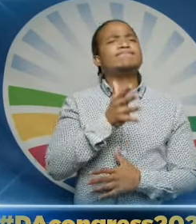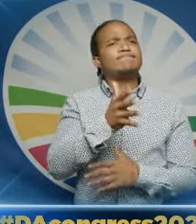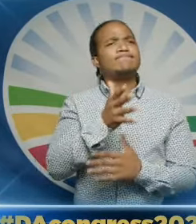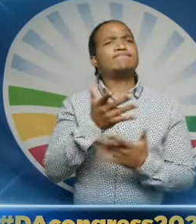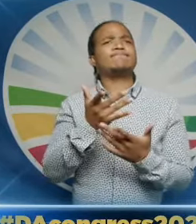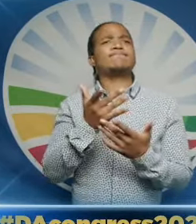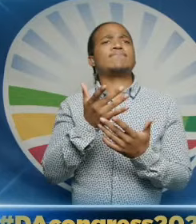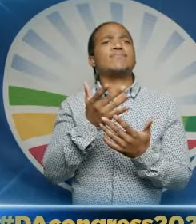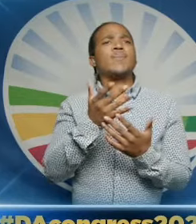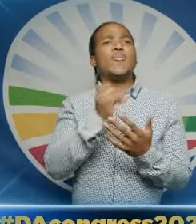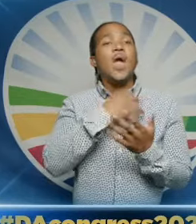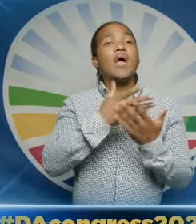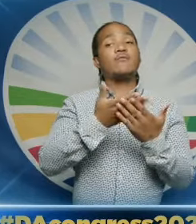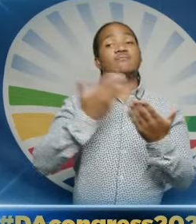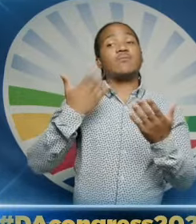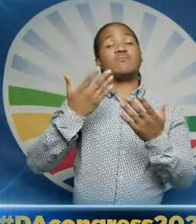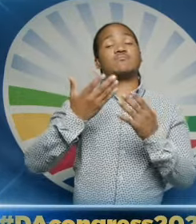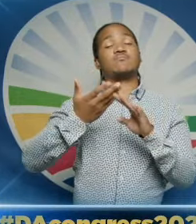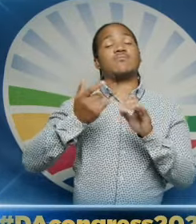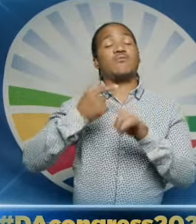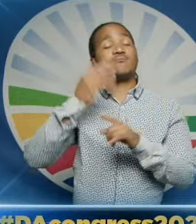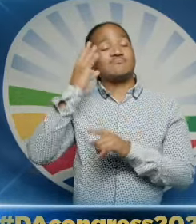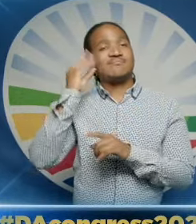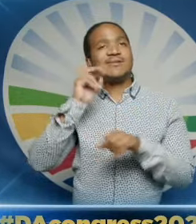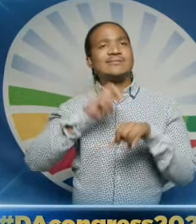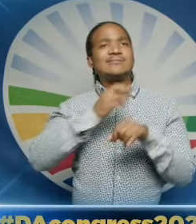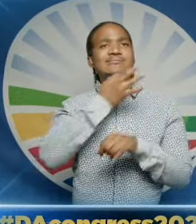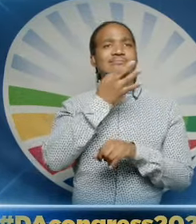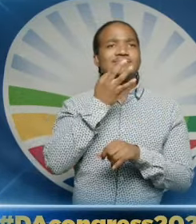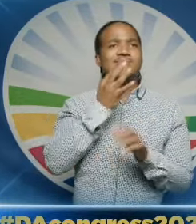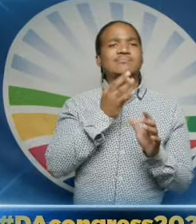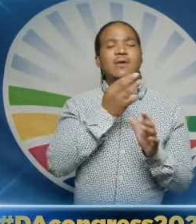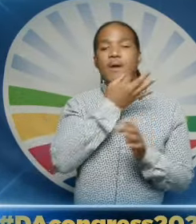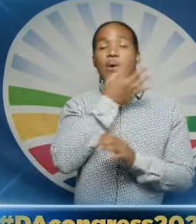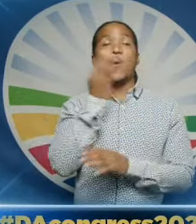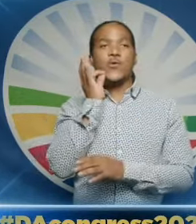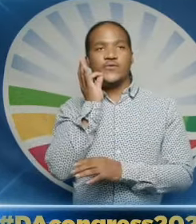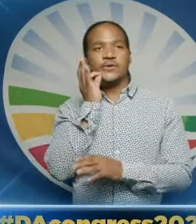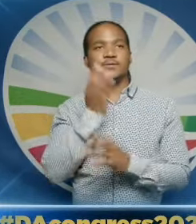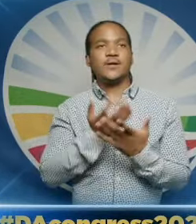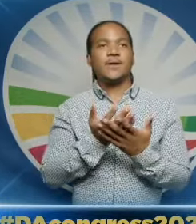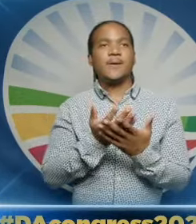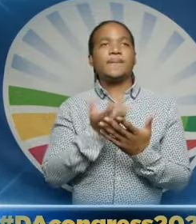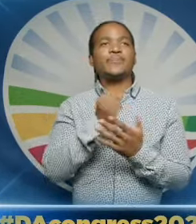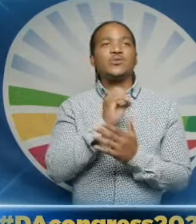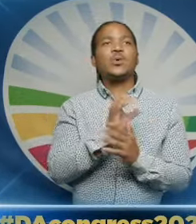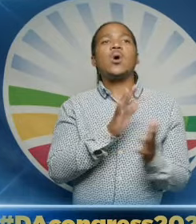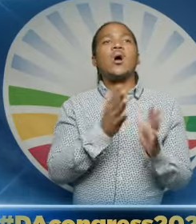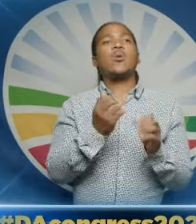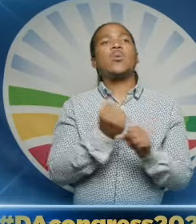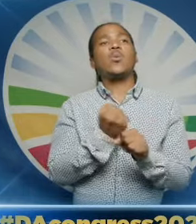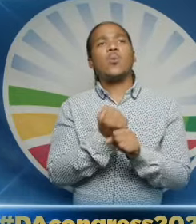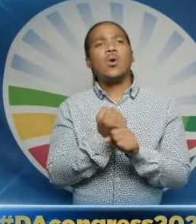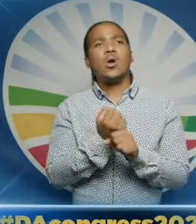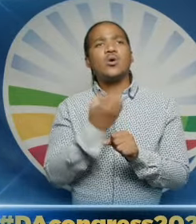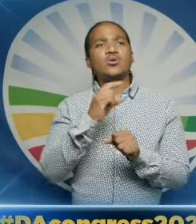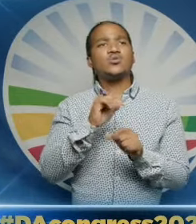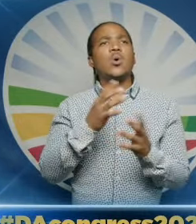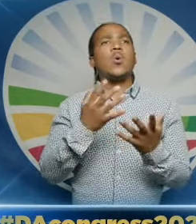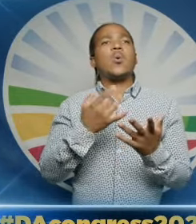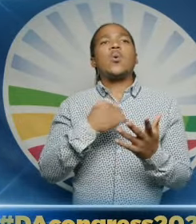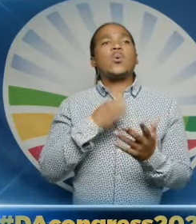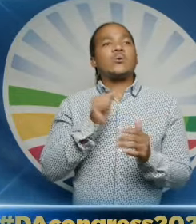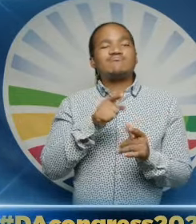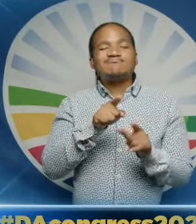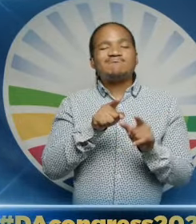want to be part of that experience, and they want to make a contribution, and they want to stand for leadership position to drive that process forward. I'd be worried if